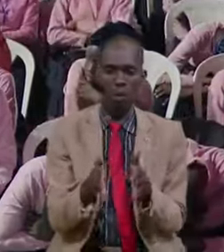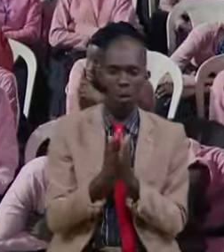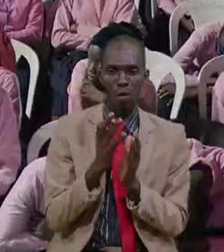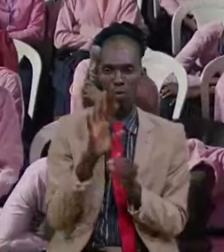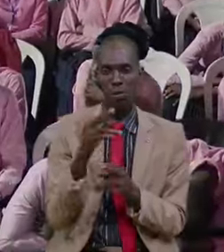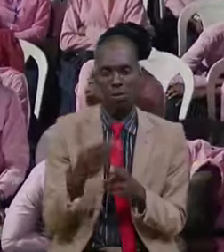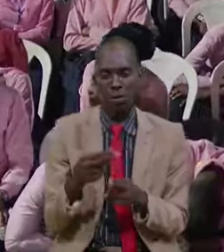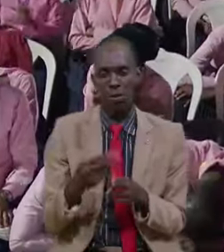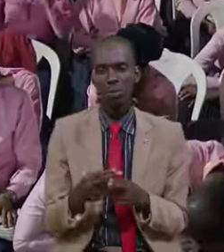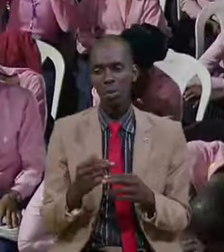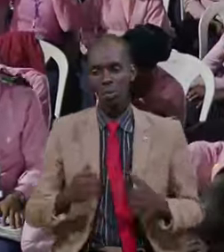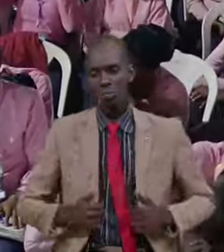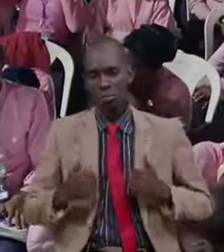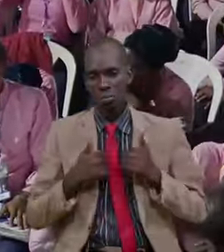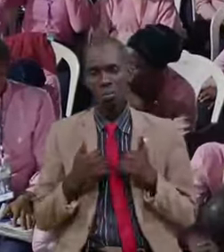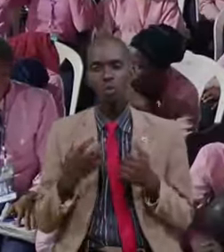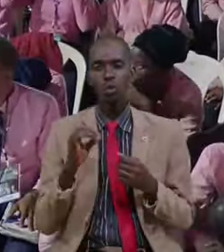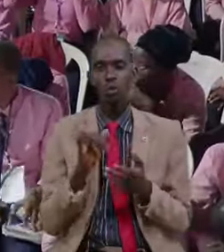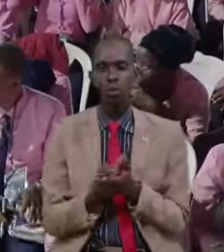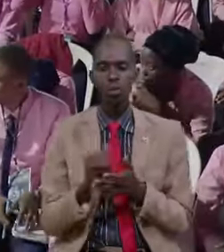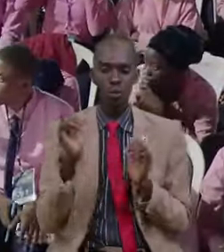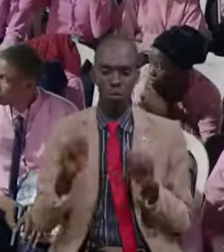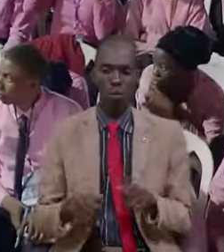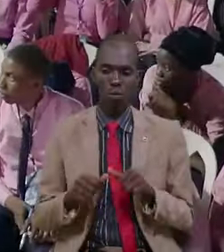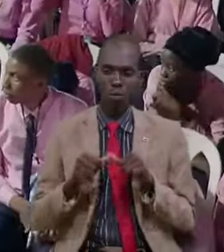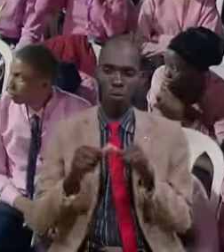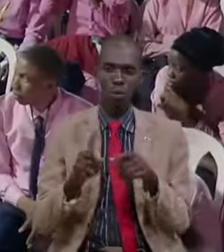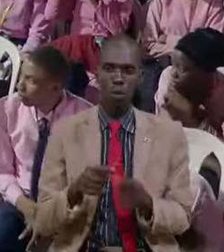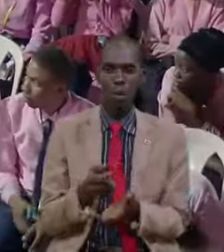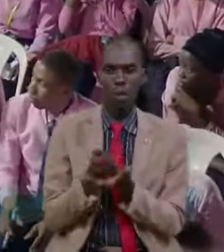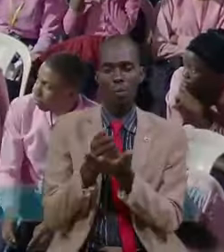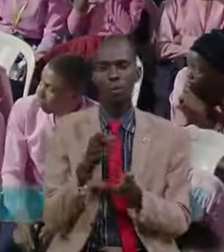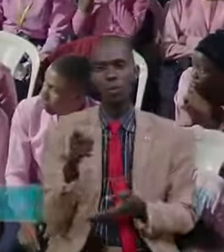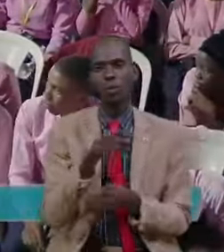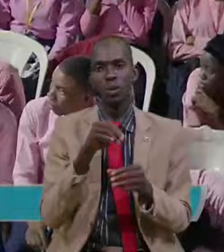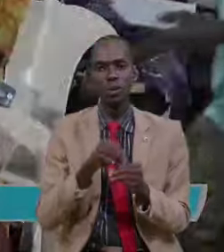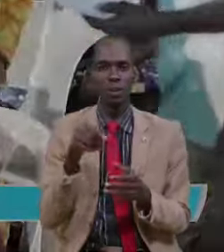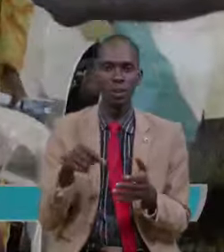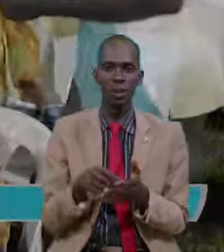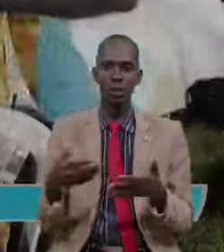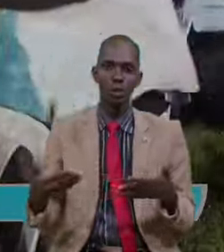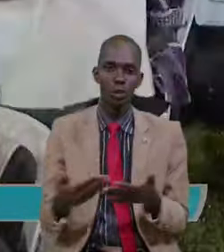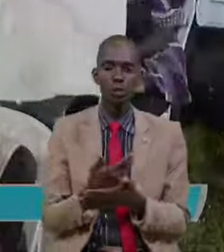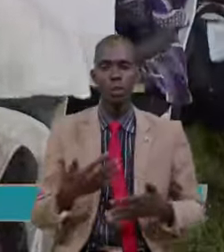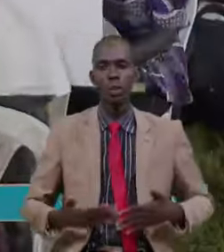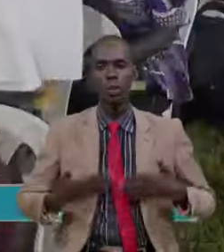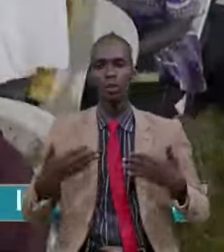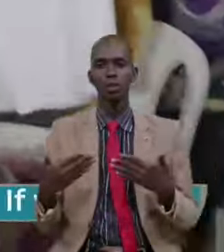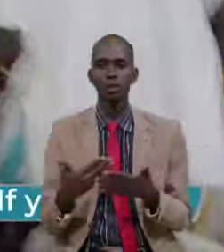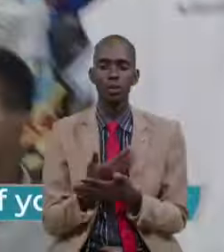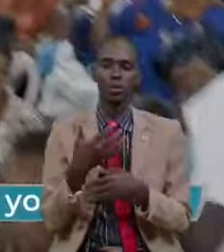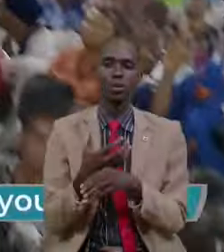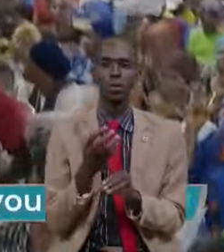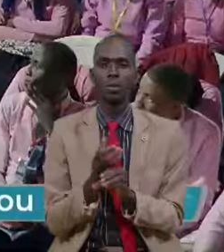keep on helping you in this new life of the new creation. And we'll call on